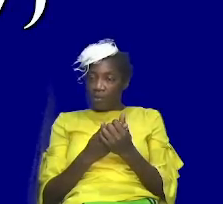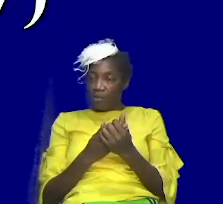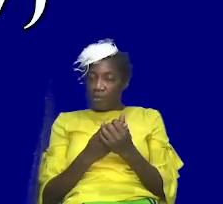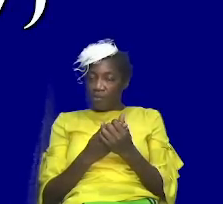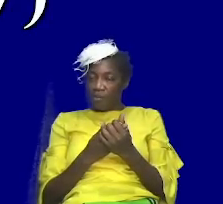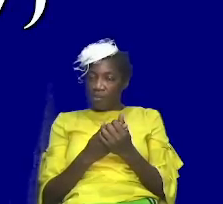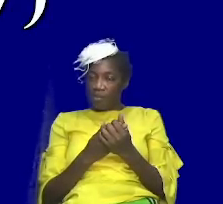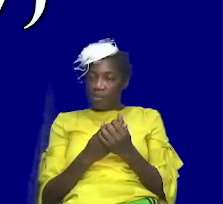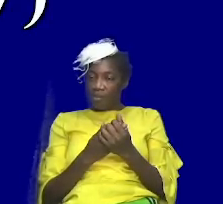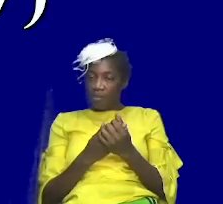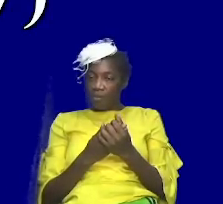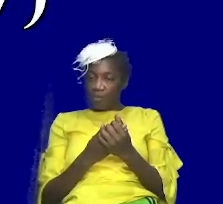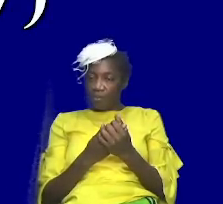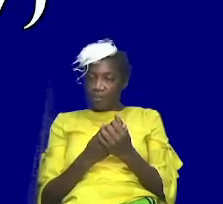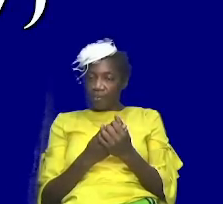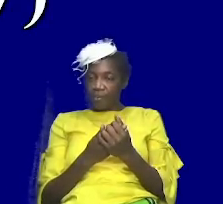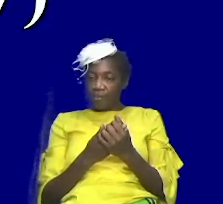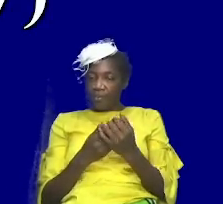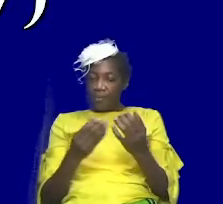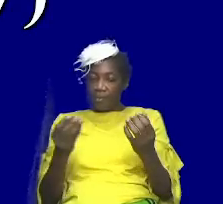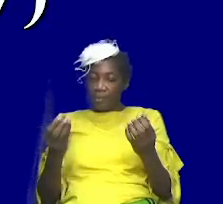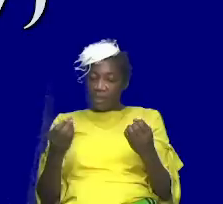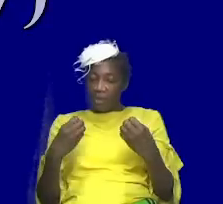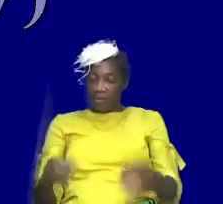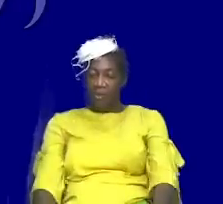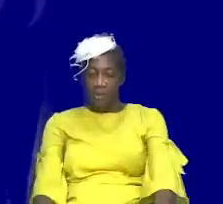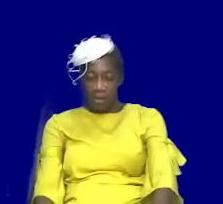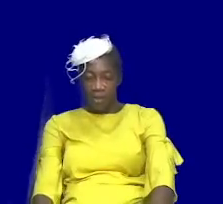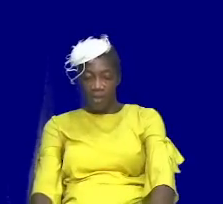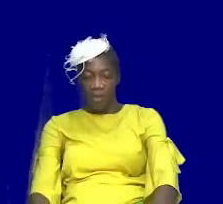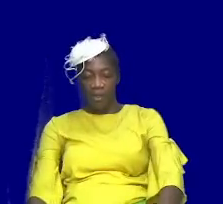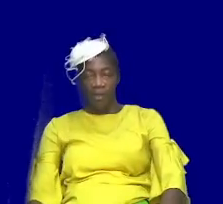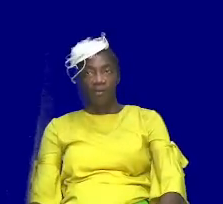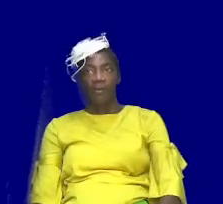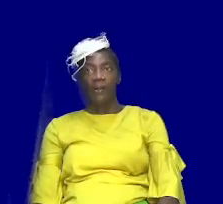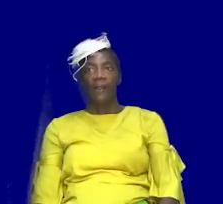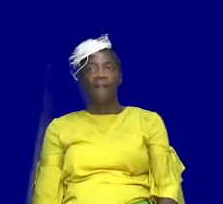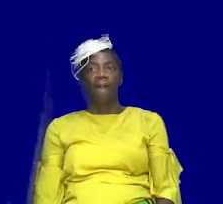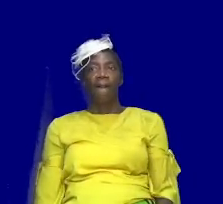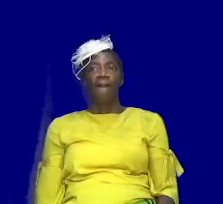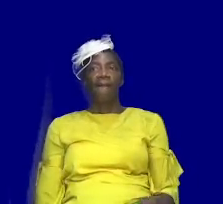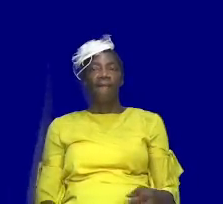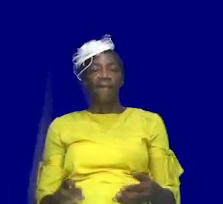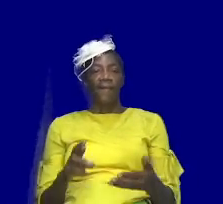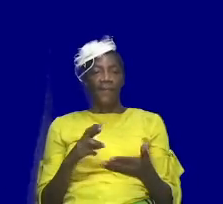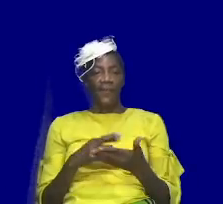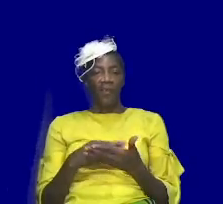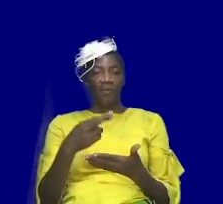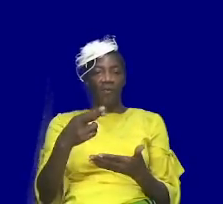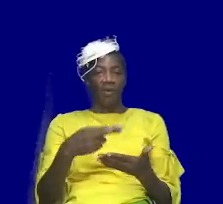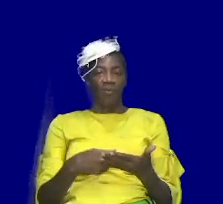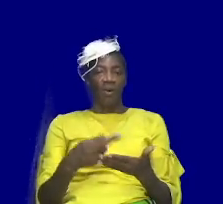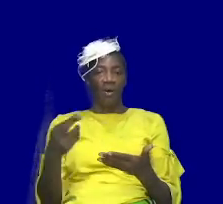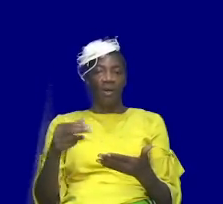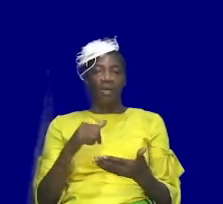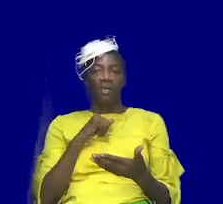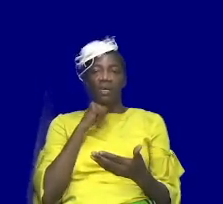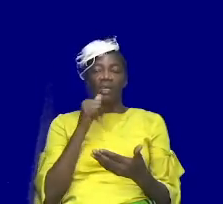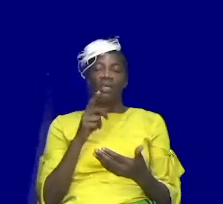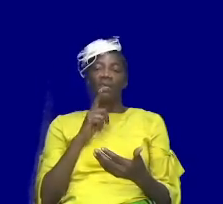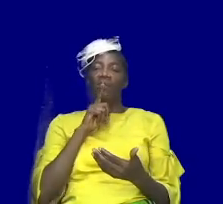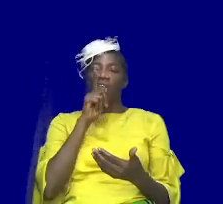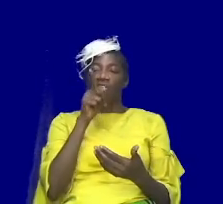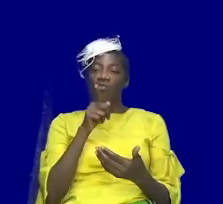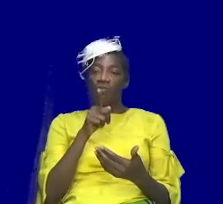abide, which he hath built hereupon, he shall receive a reward. But if it wasn't genuine, it is going to